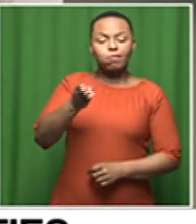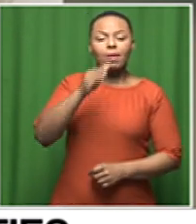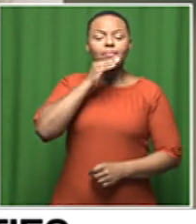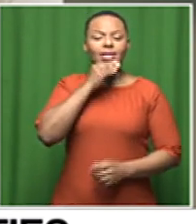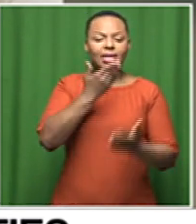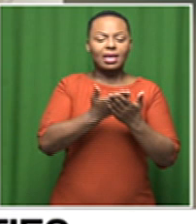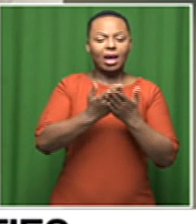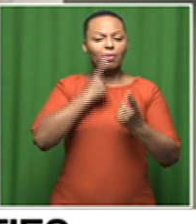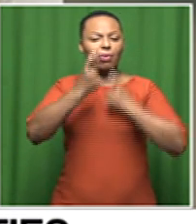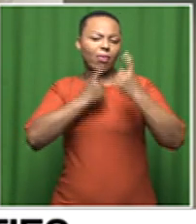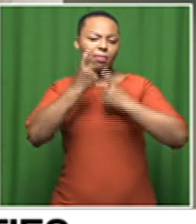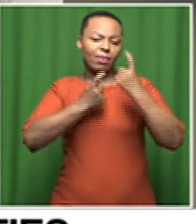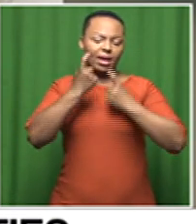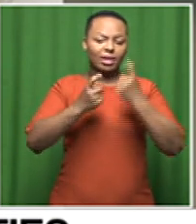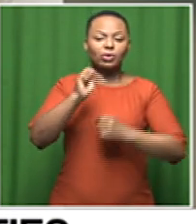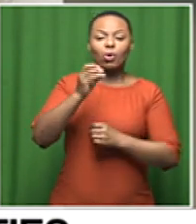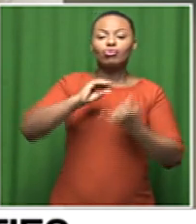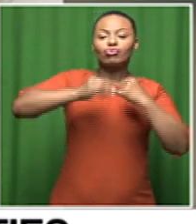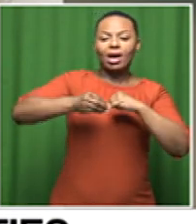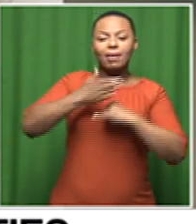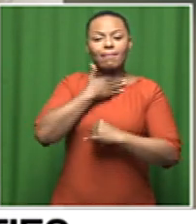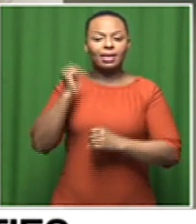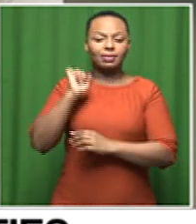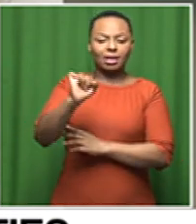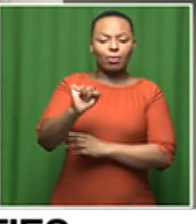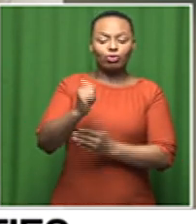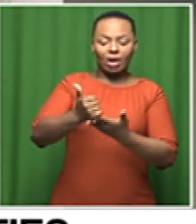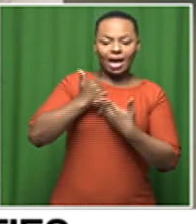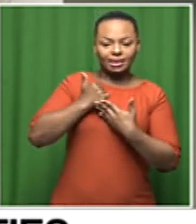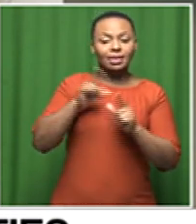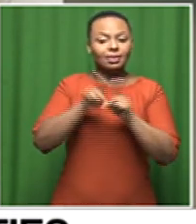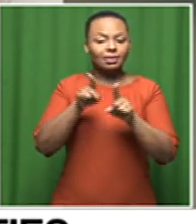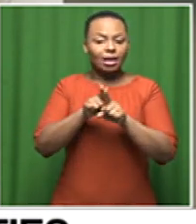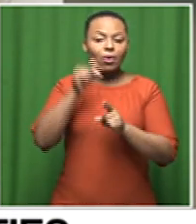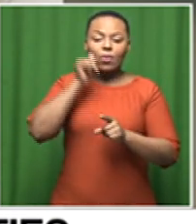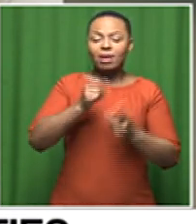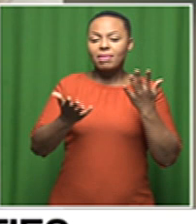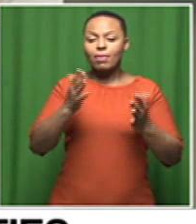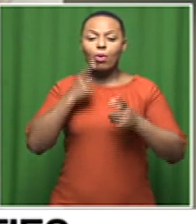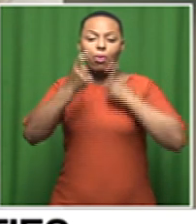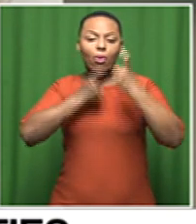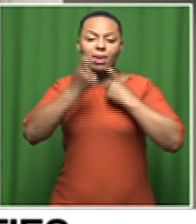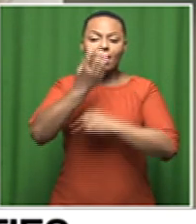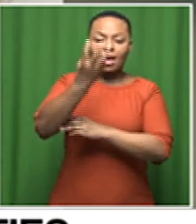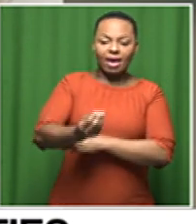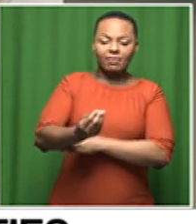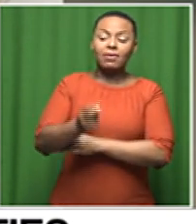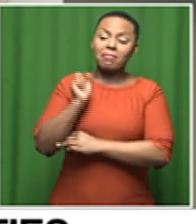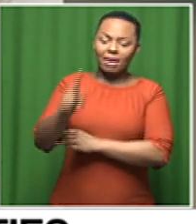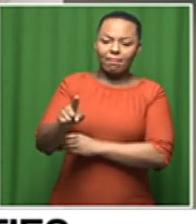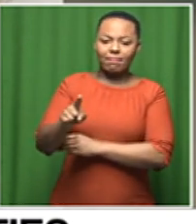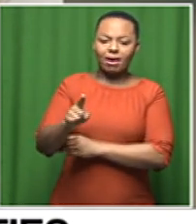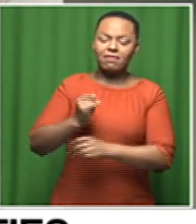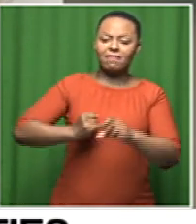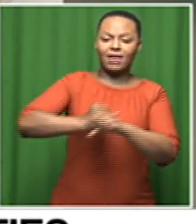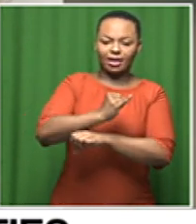to complain and whatnot. So they try their level best to assist. Even if you do have any complaints, they attend to it as soon